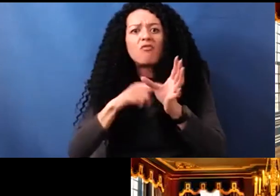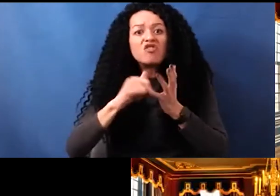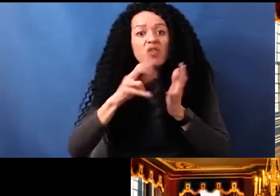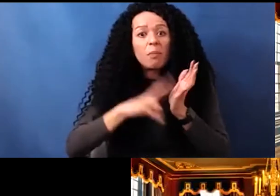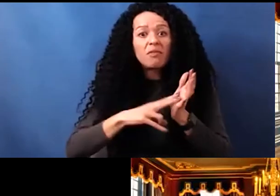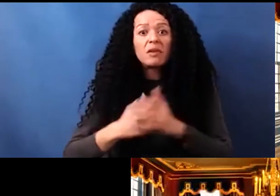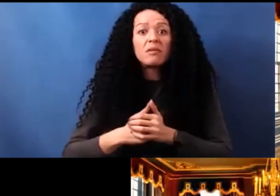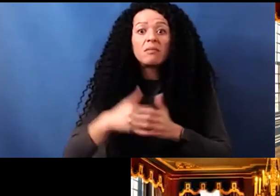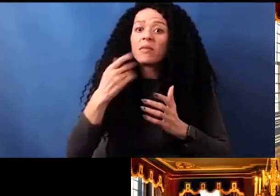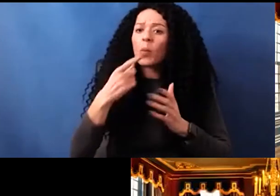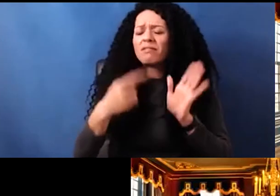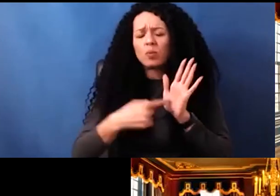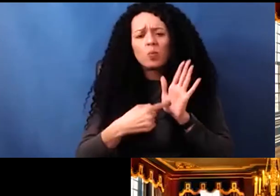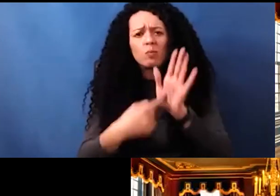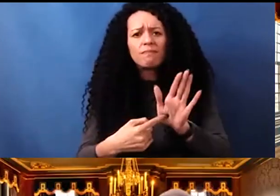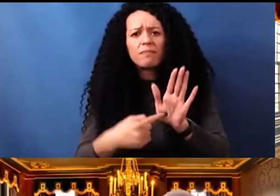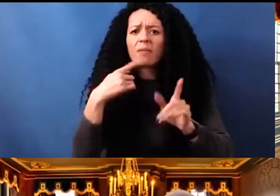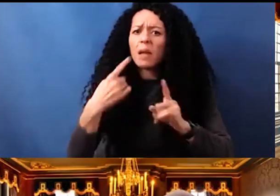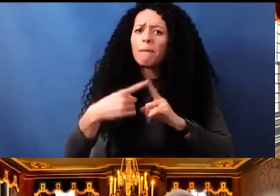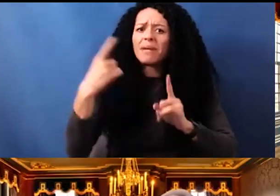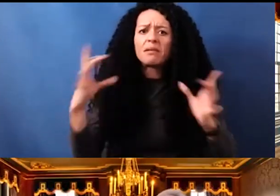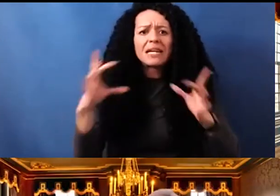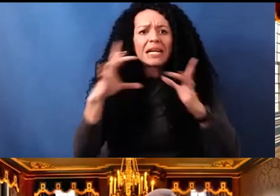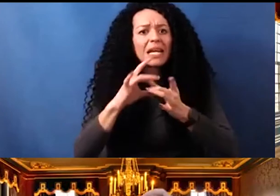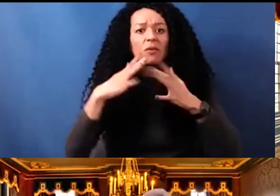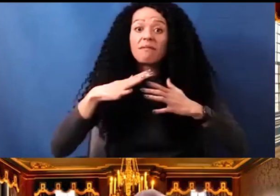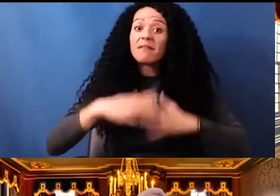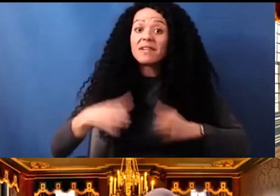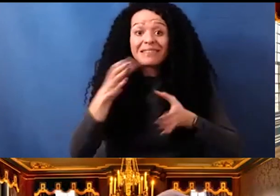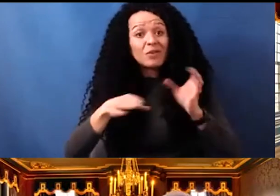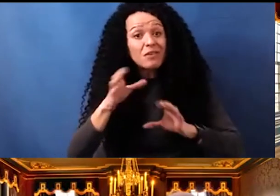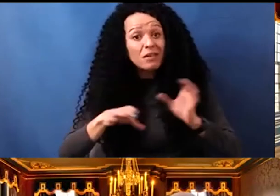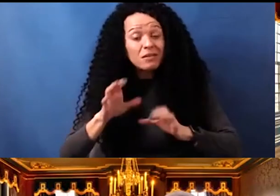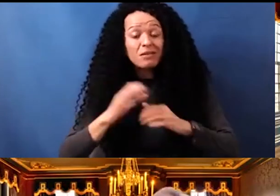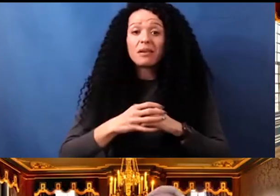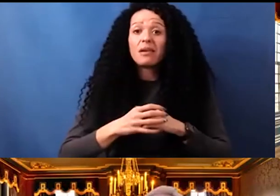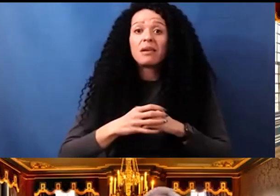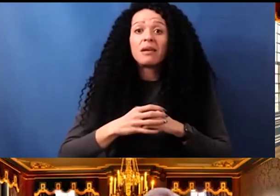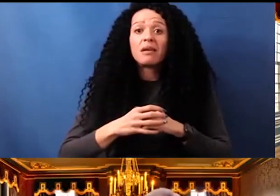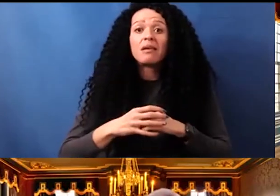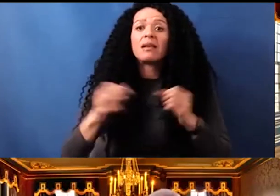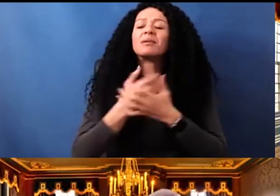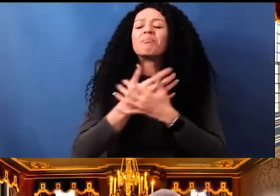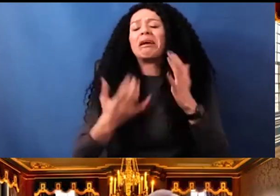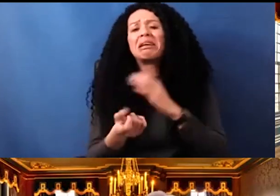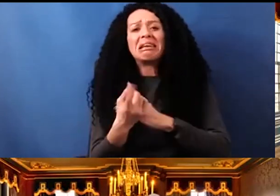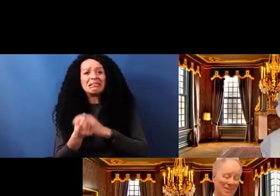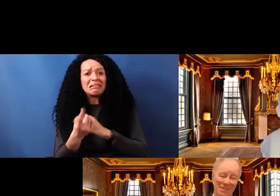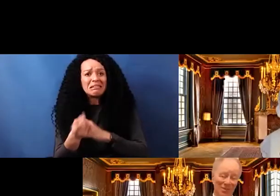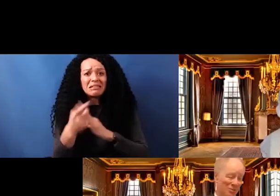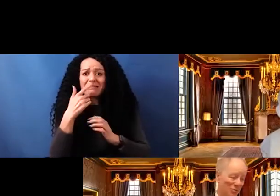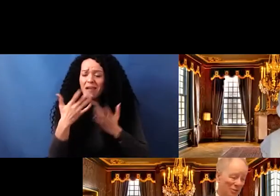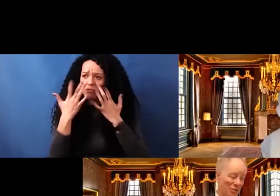in illustration of the immediate connection of the physical sciences. Many instances might be given